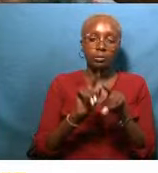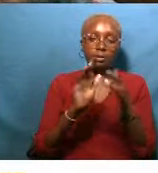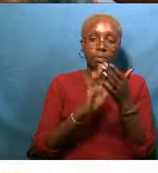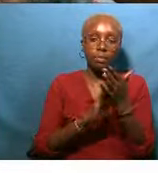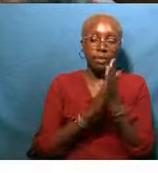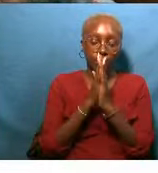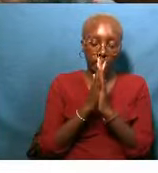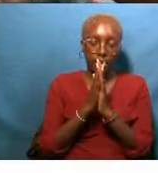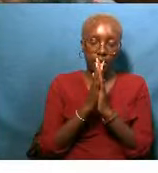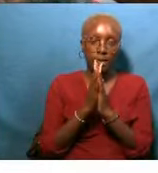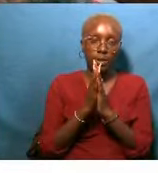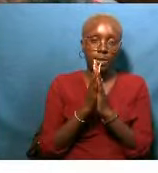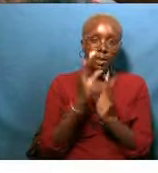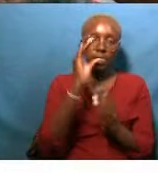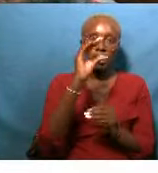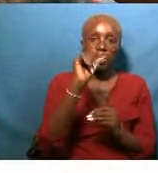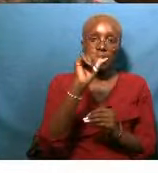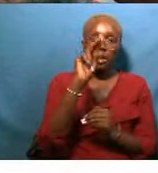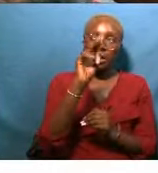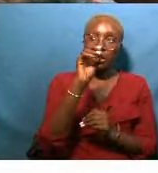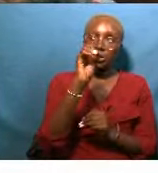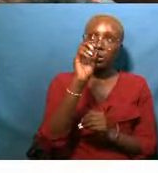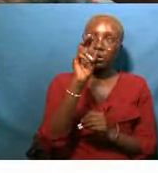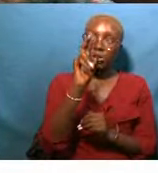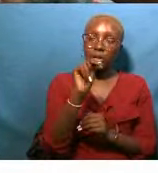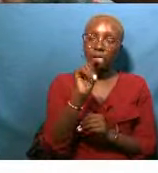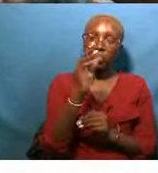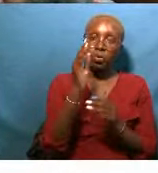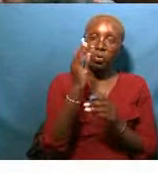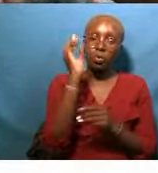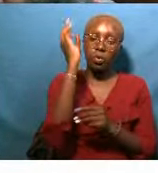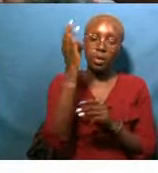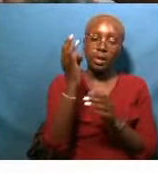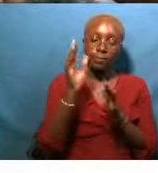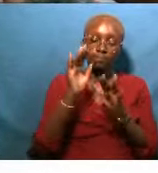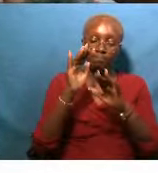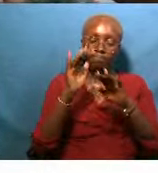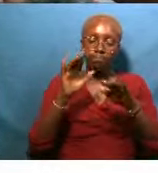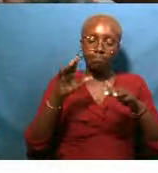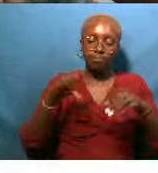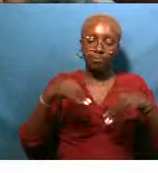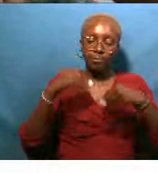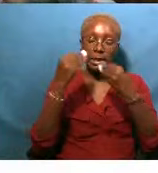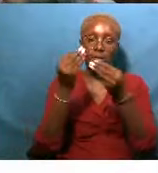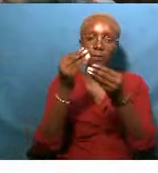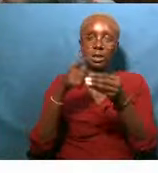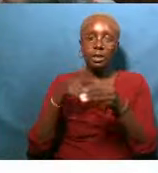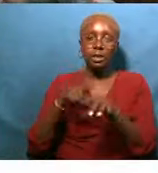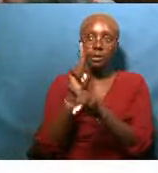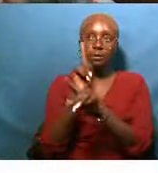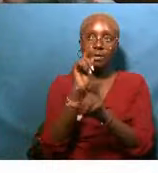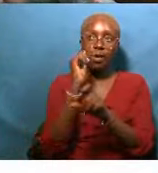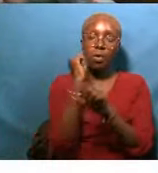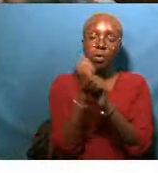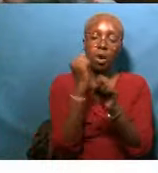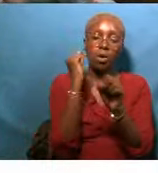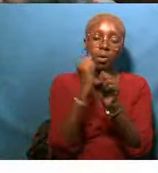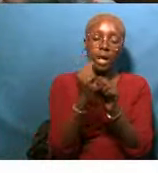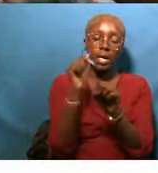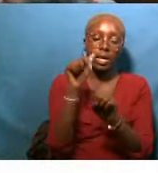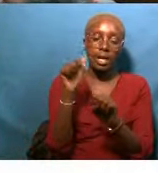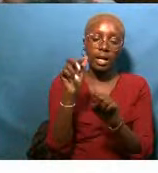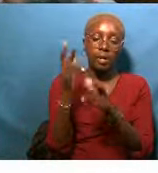Adolua will dedicate himself to this new role in the same way that